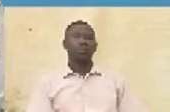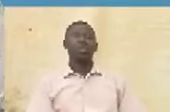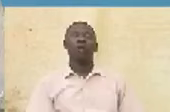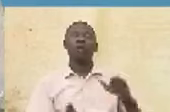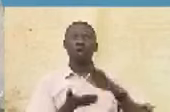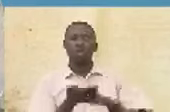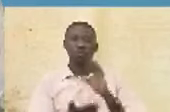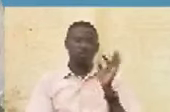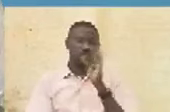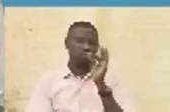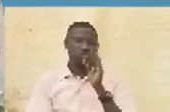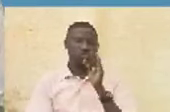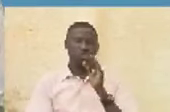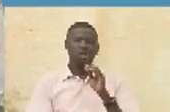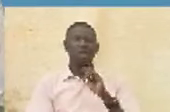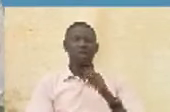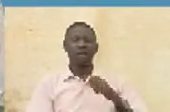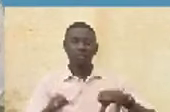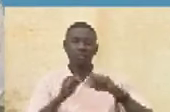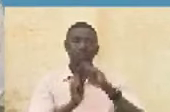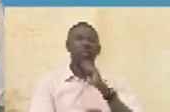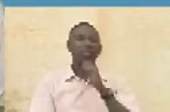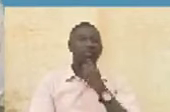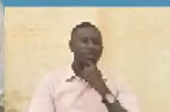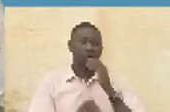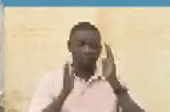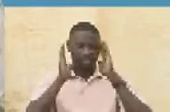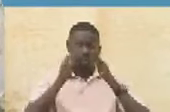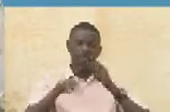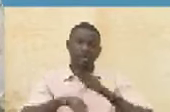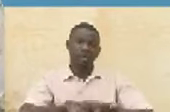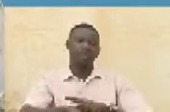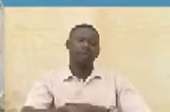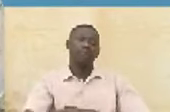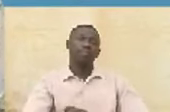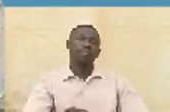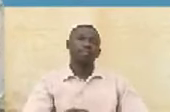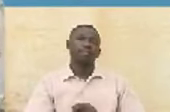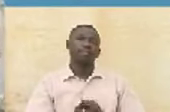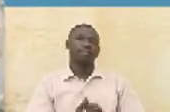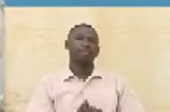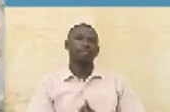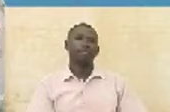this was on Tuesday around during the afternoon prayers.